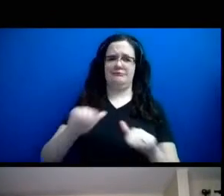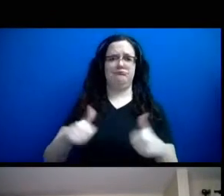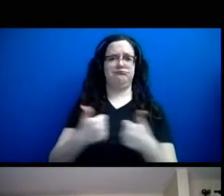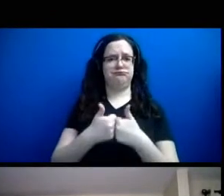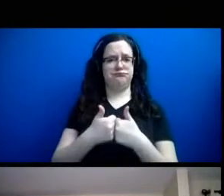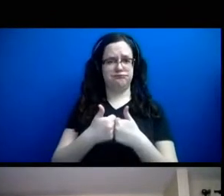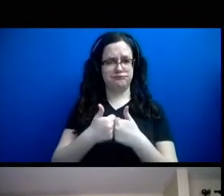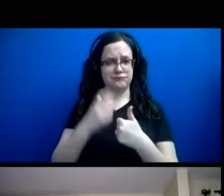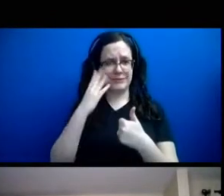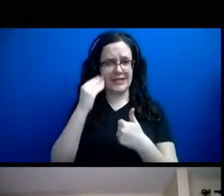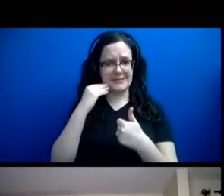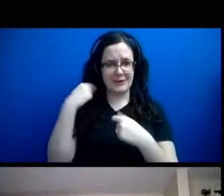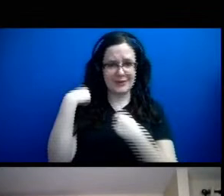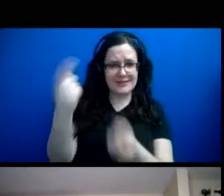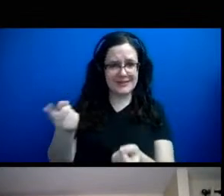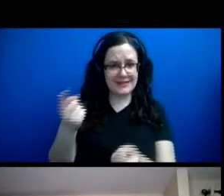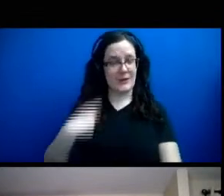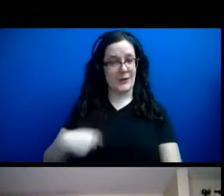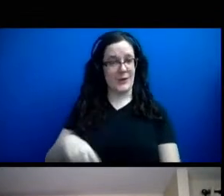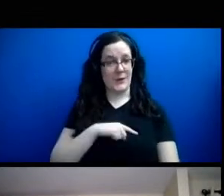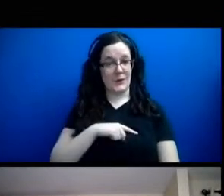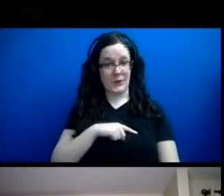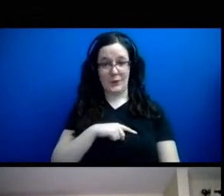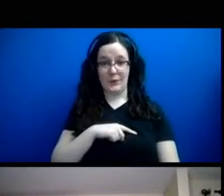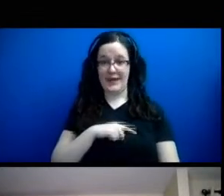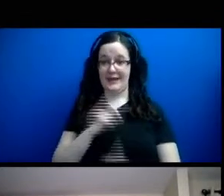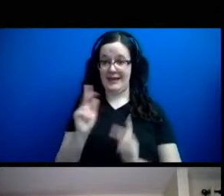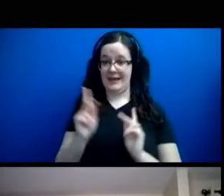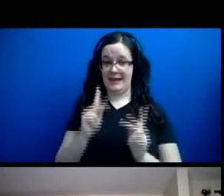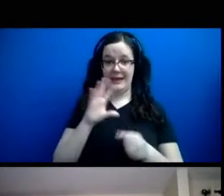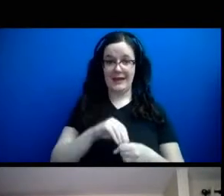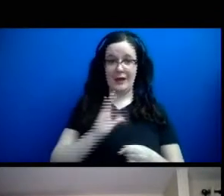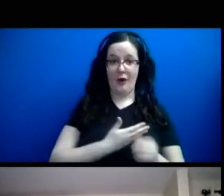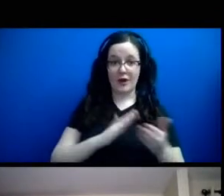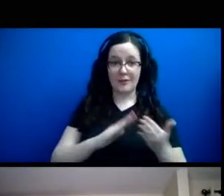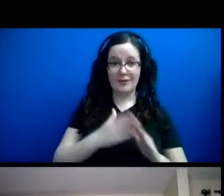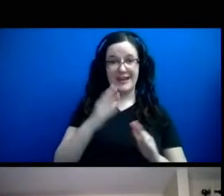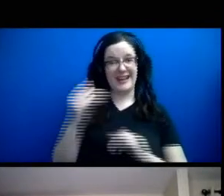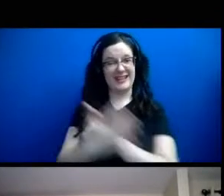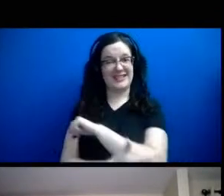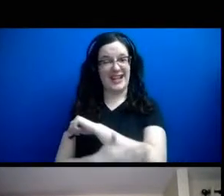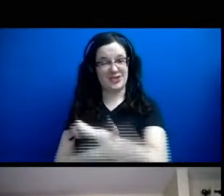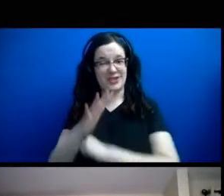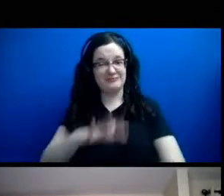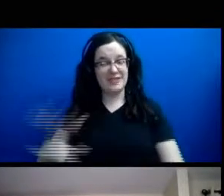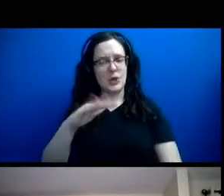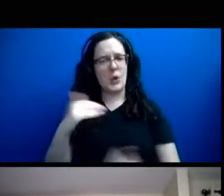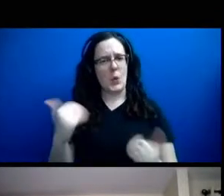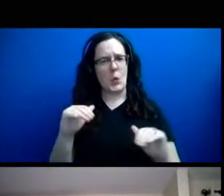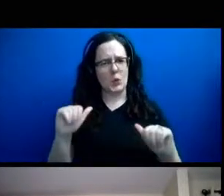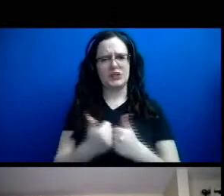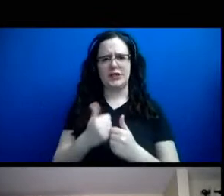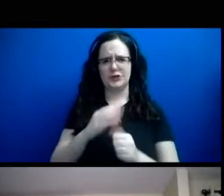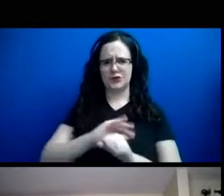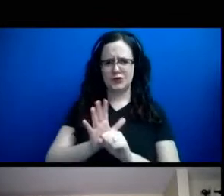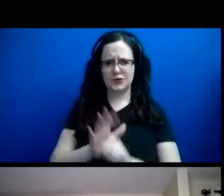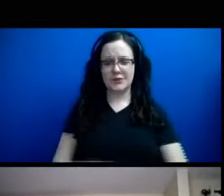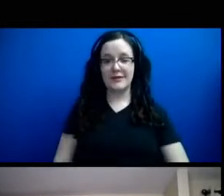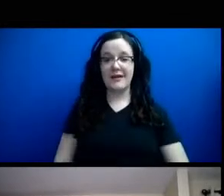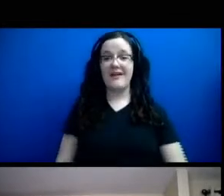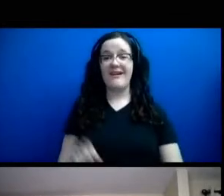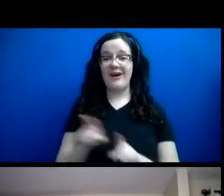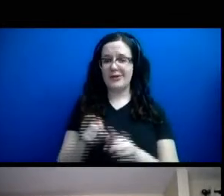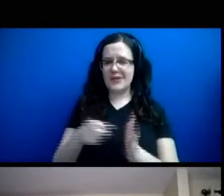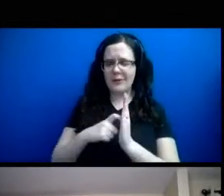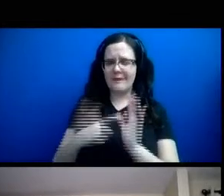only of our respective communities, but of our country. It also involved getting input, feedback early on from